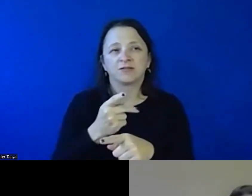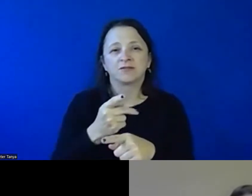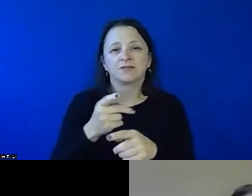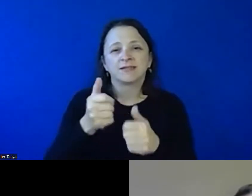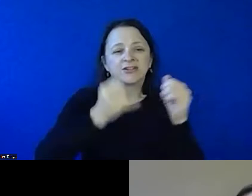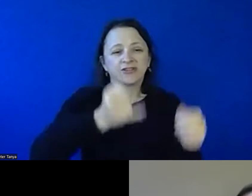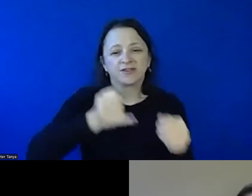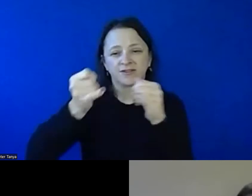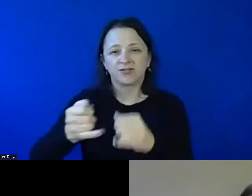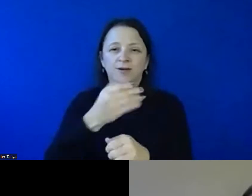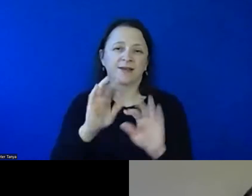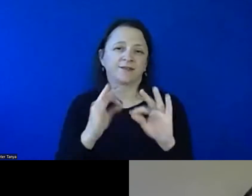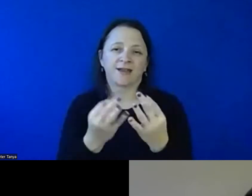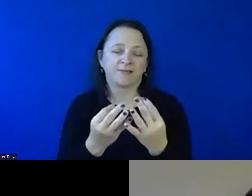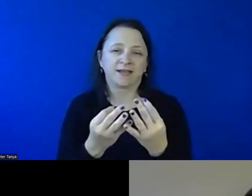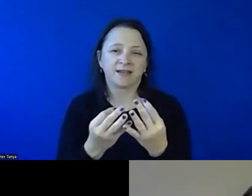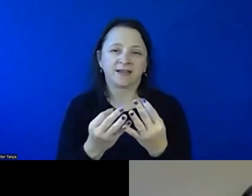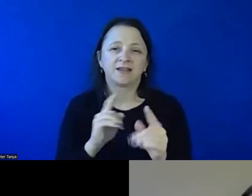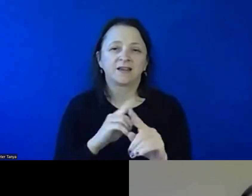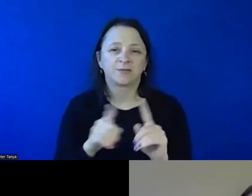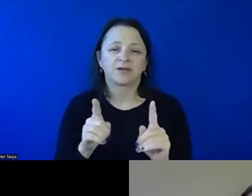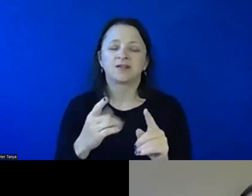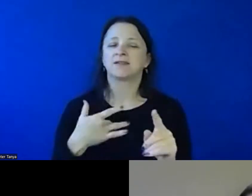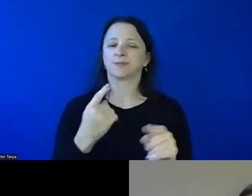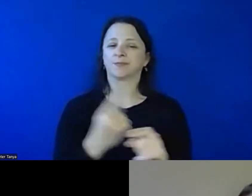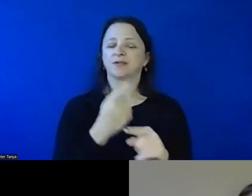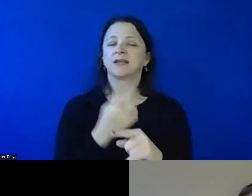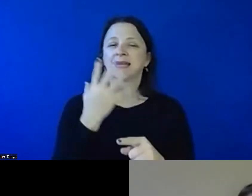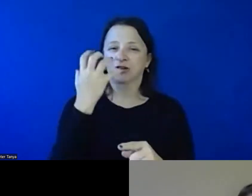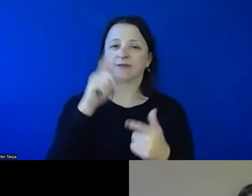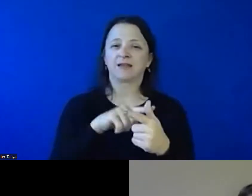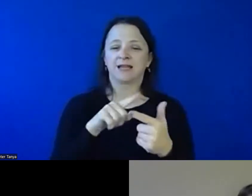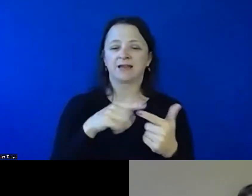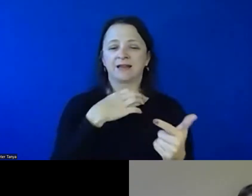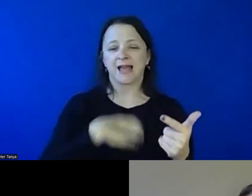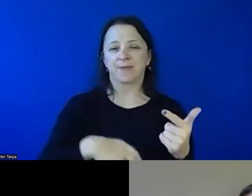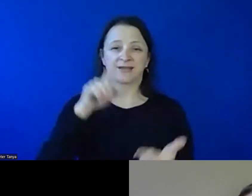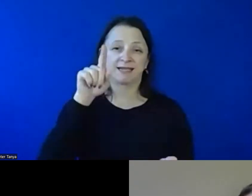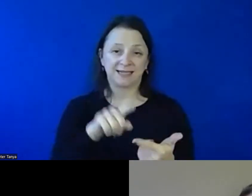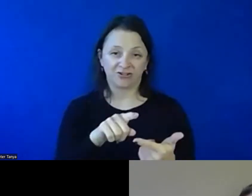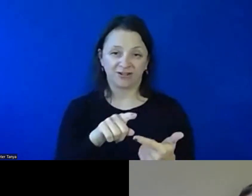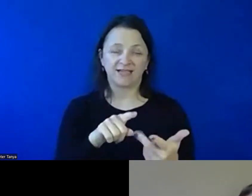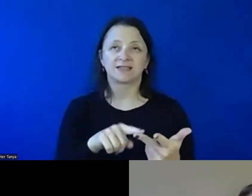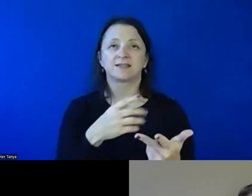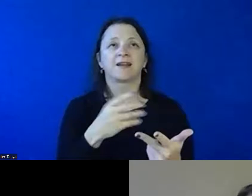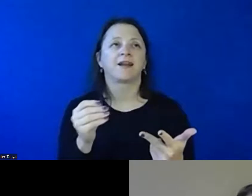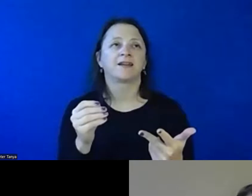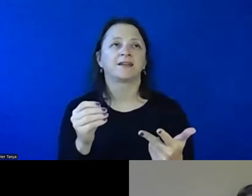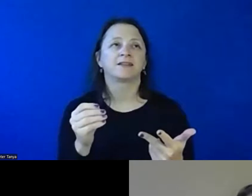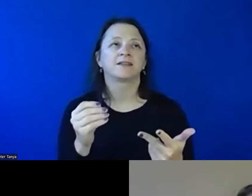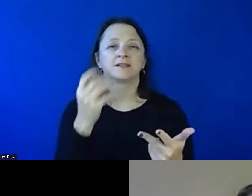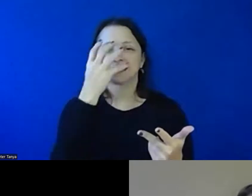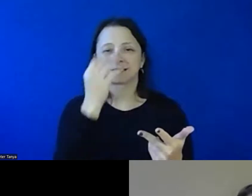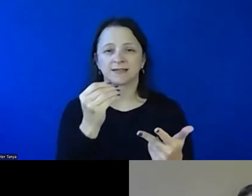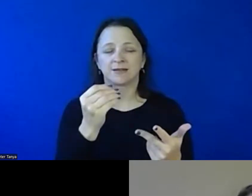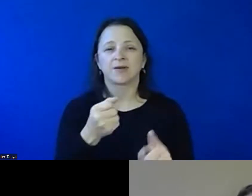and the family. But the classic are, I would say, irritability, appetite decrease, and sleep